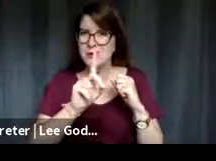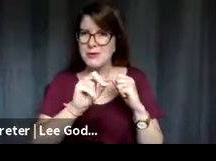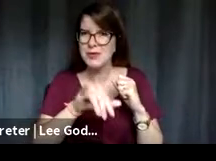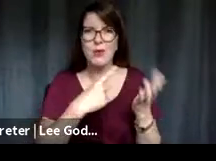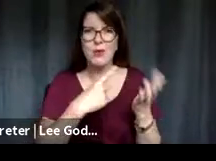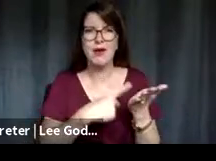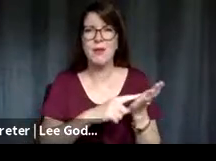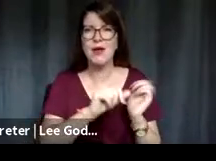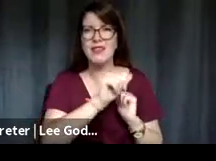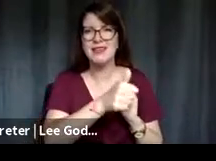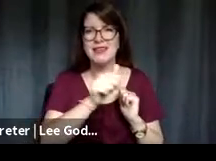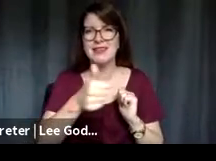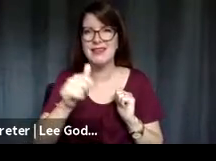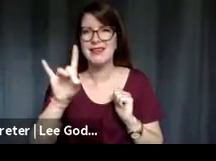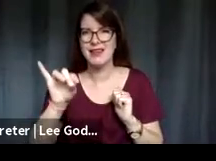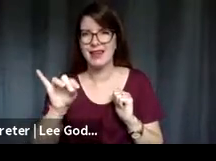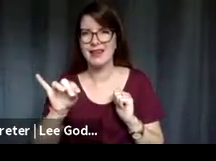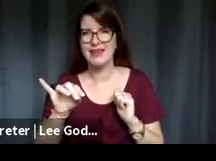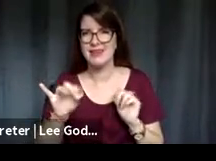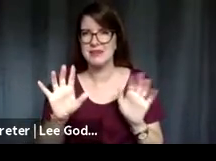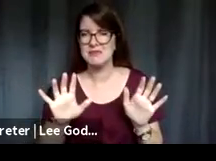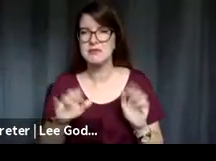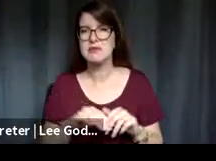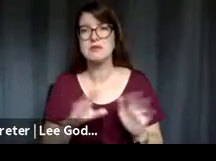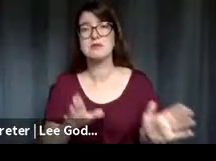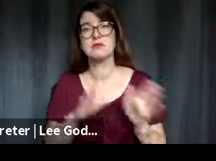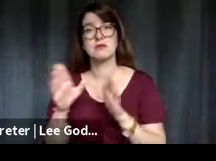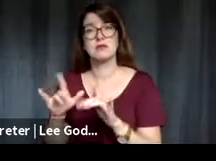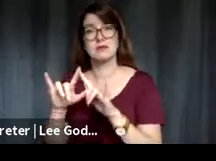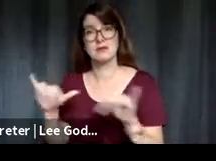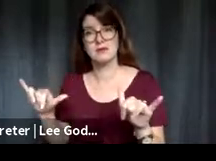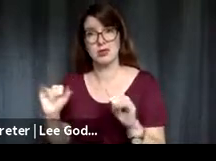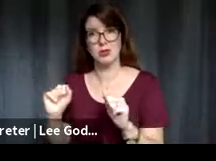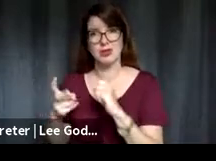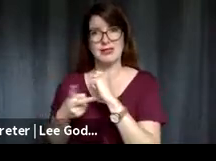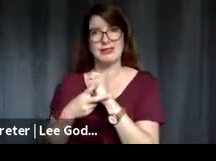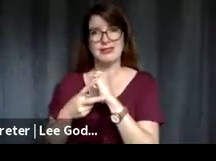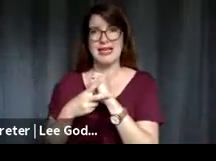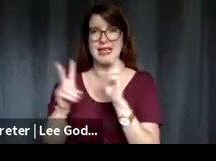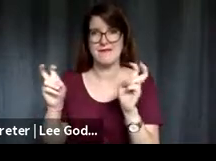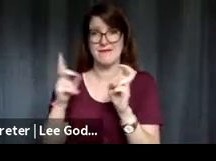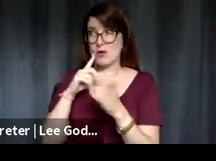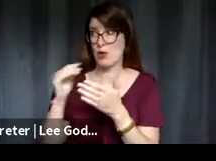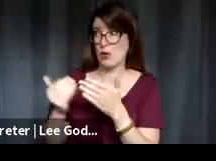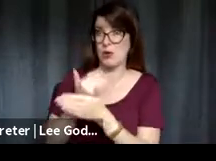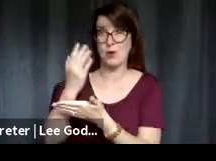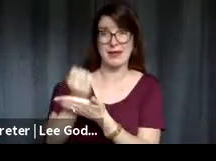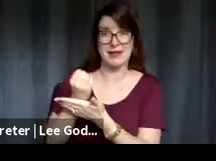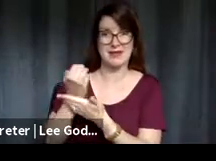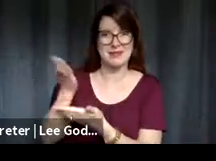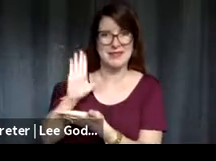about the 10-10-80 plan and all that. But you can also save in the new coming economy, in God's